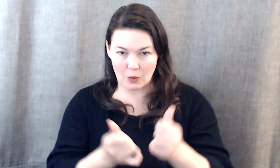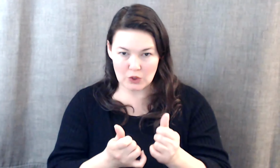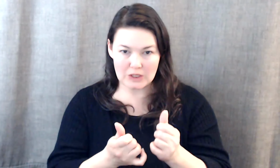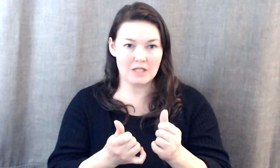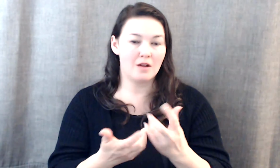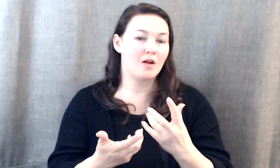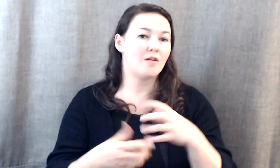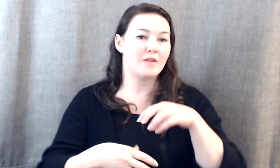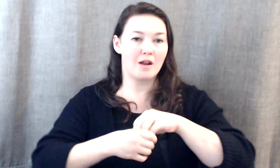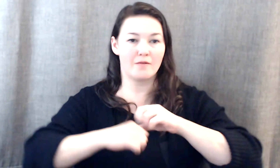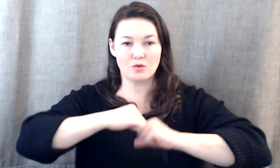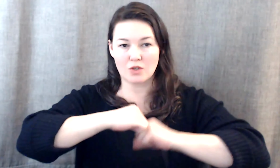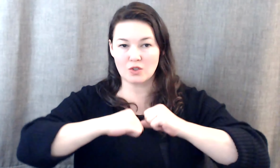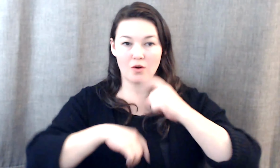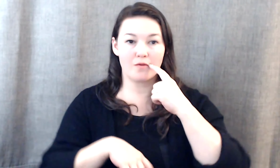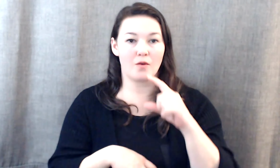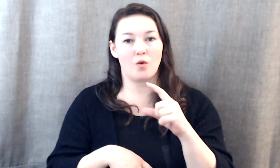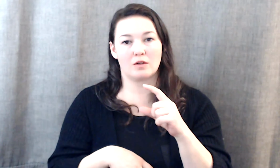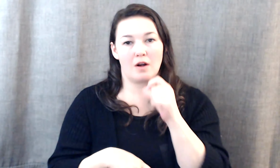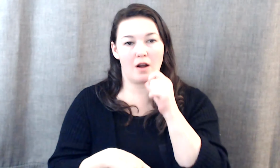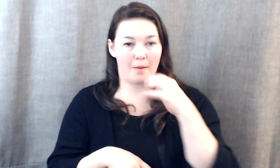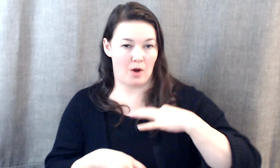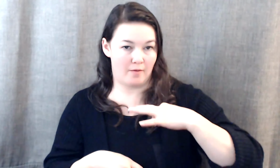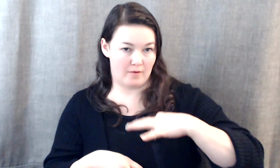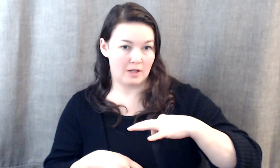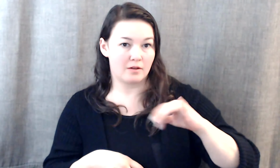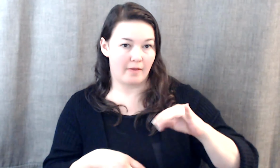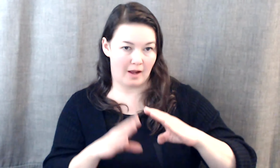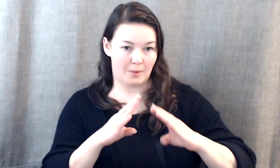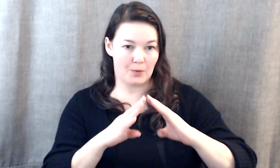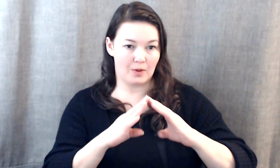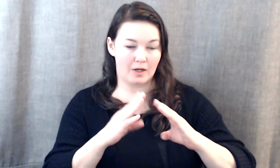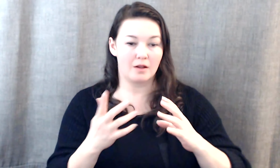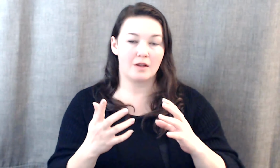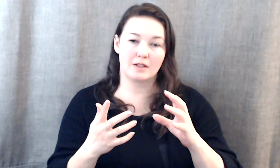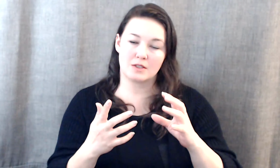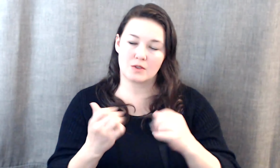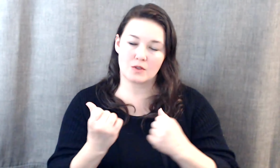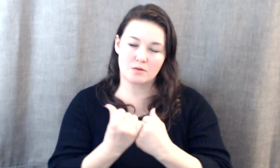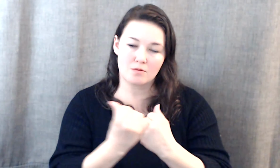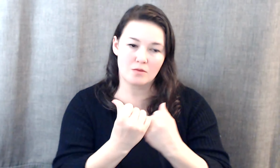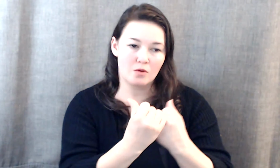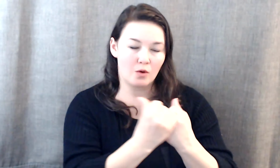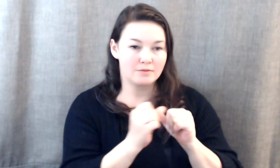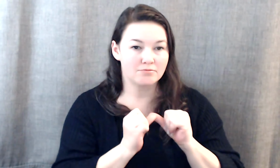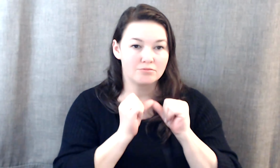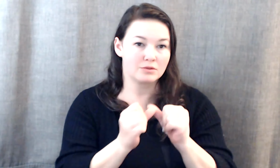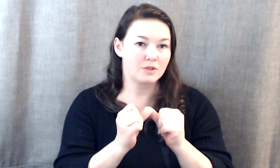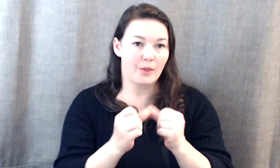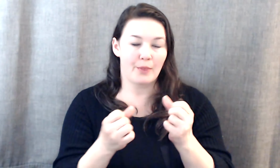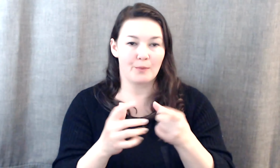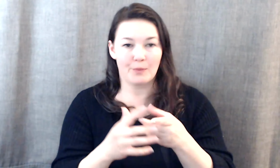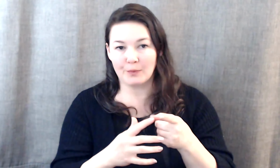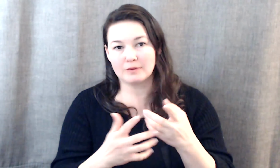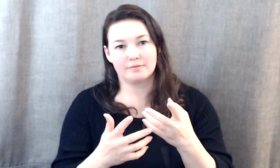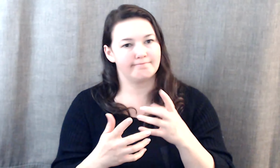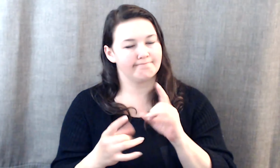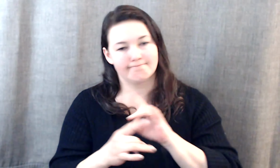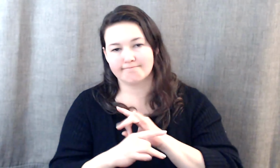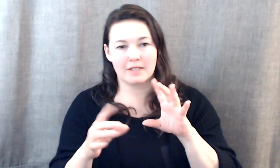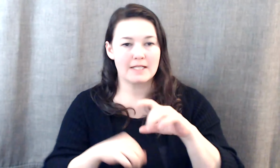the nonprofit community. You know, these are the supports that have held up so many people through the toughest time over the last 2